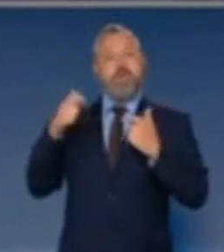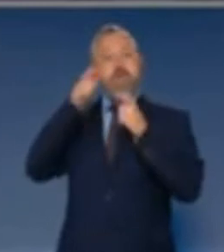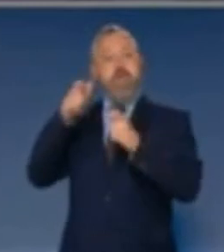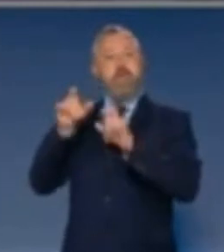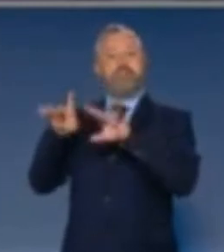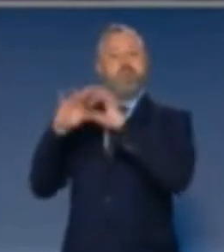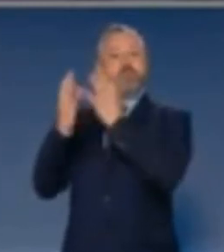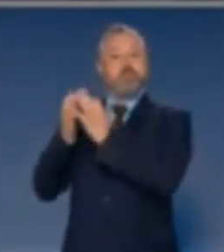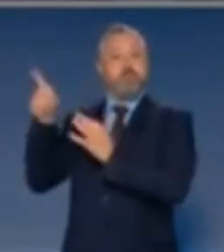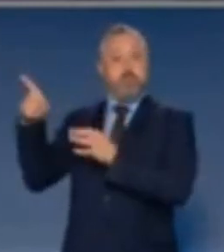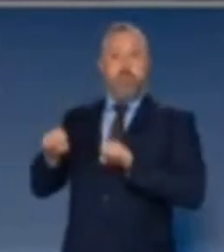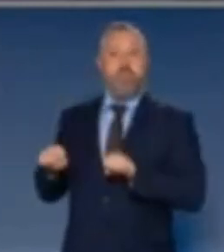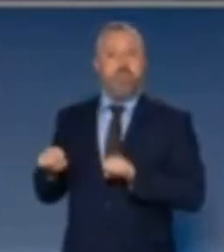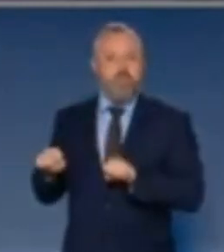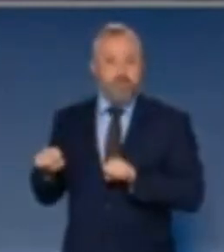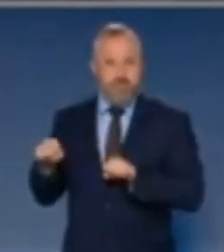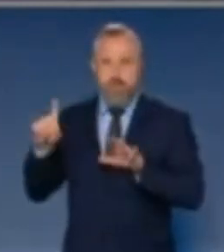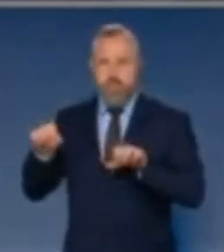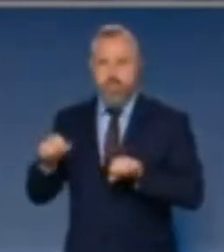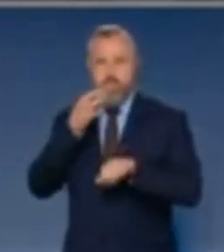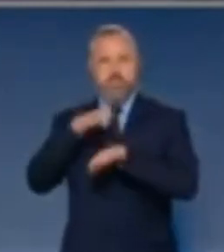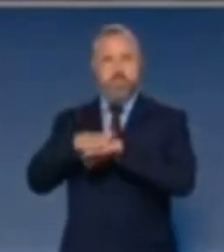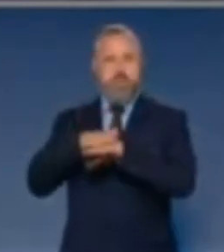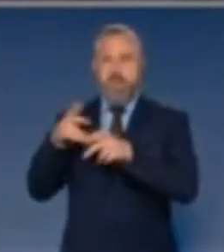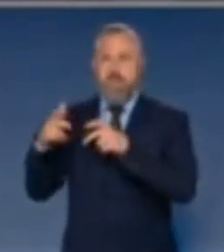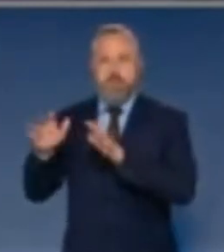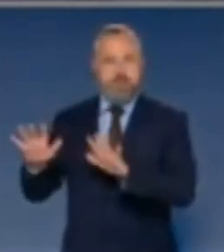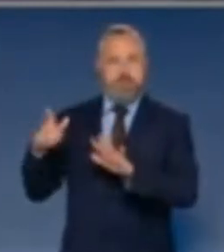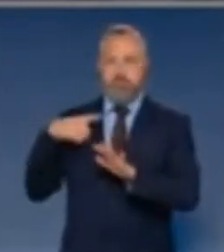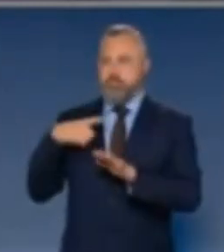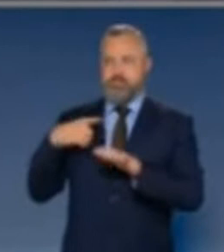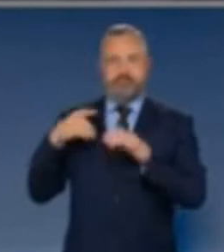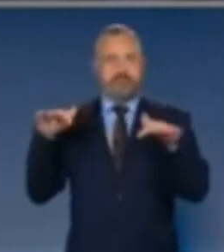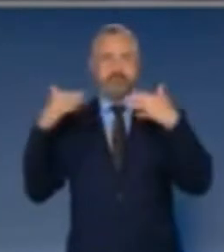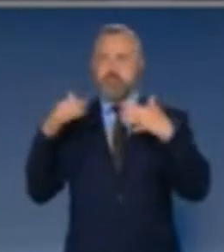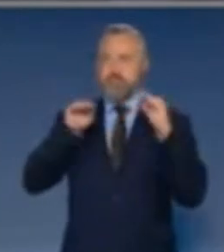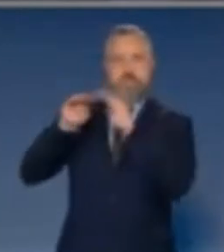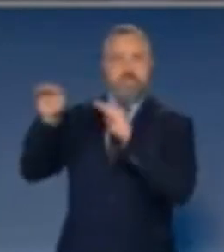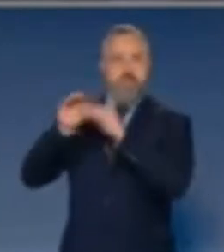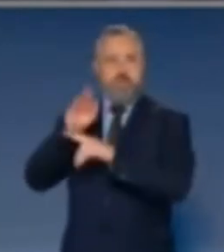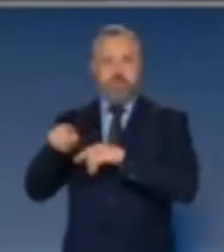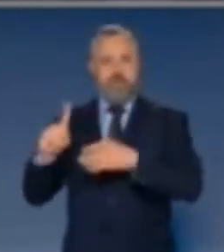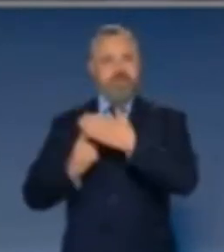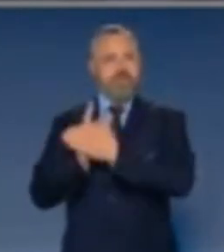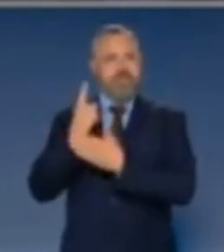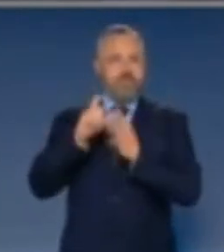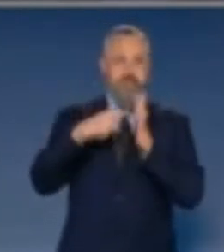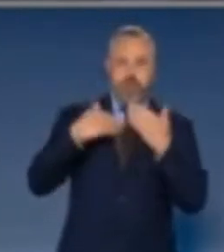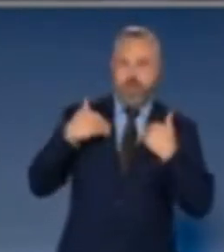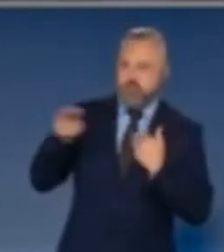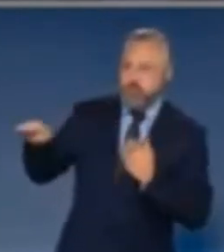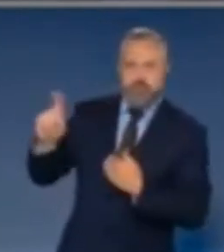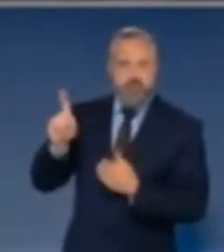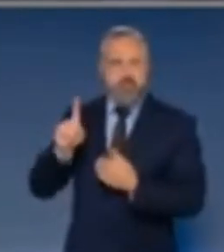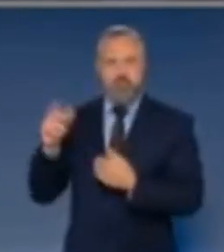down their rollout in response to a demand from the department that they provide an absolute guarantee of clinical